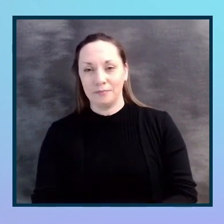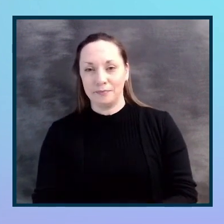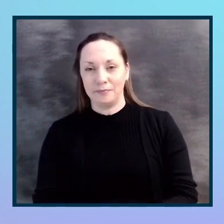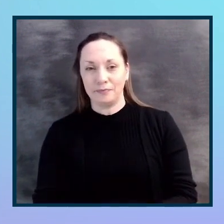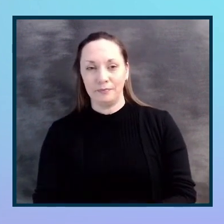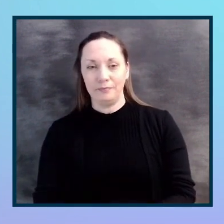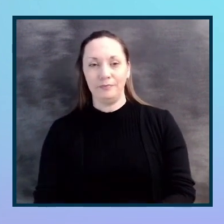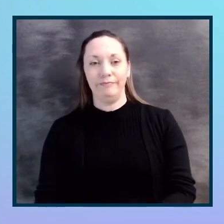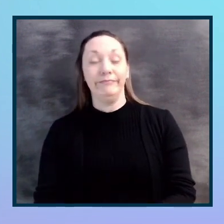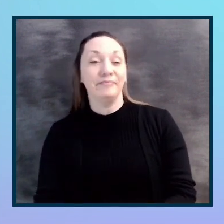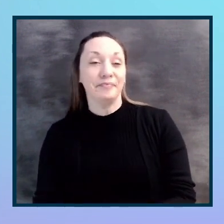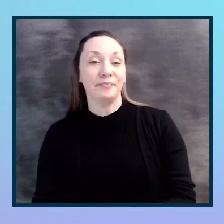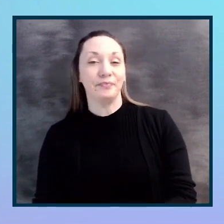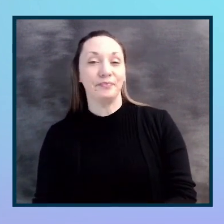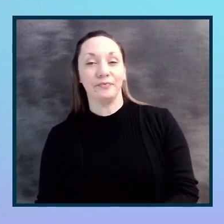All right.